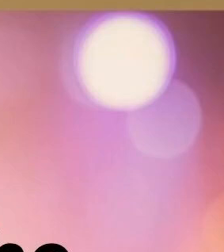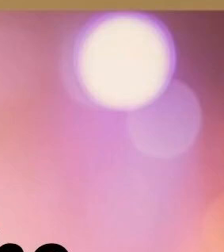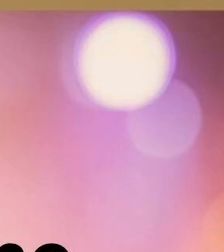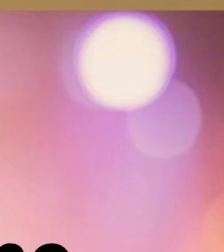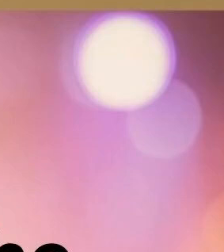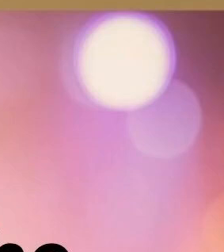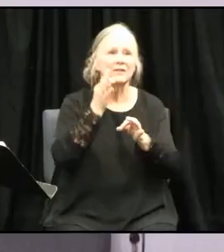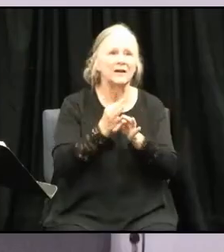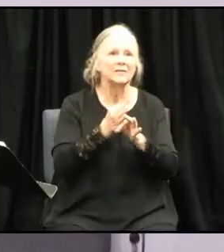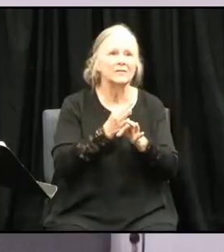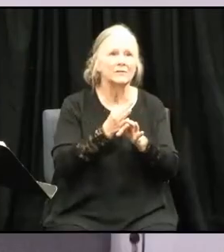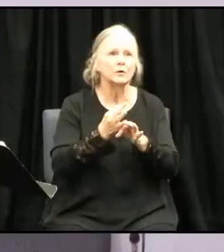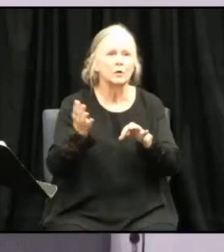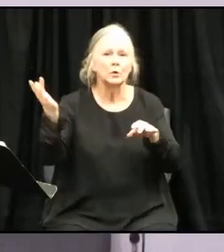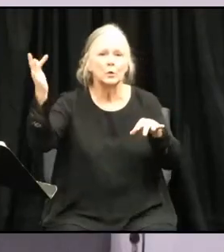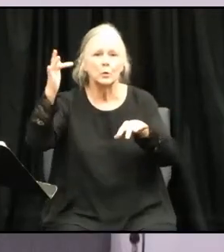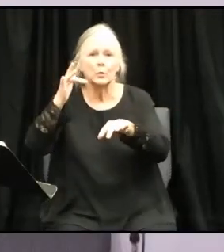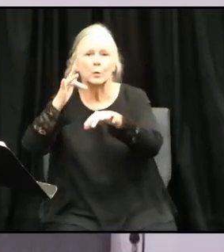clouds.